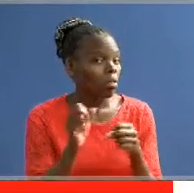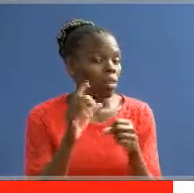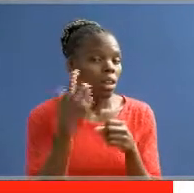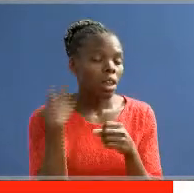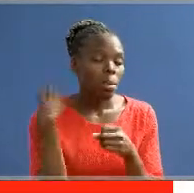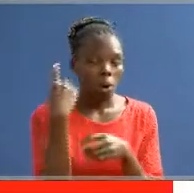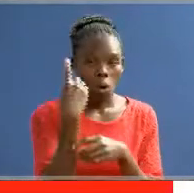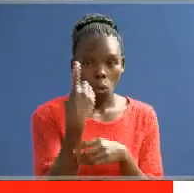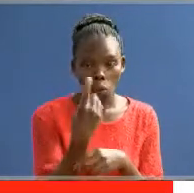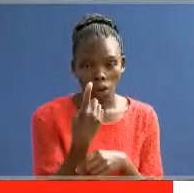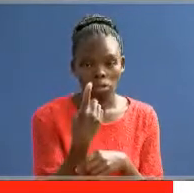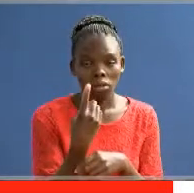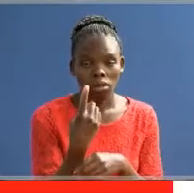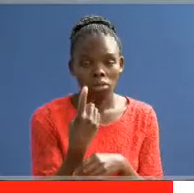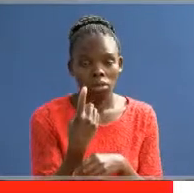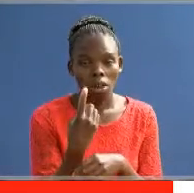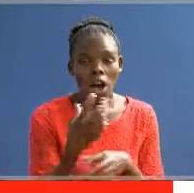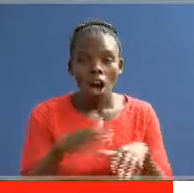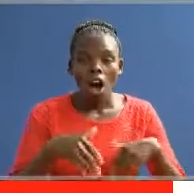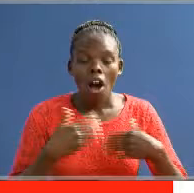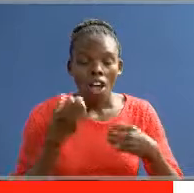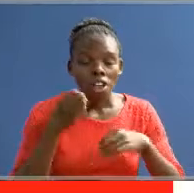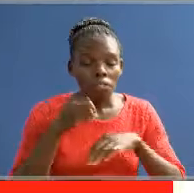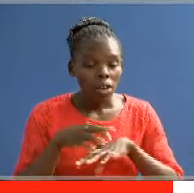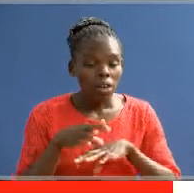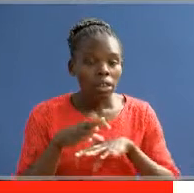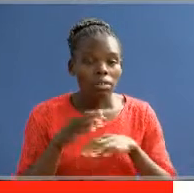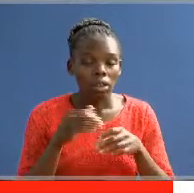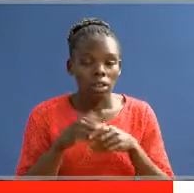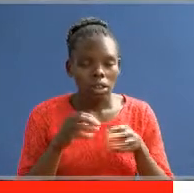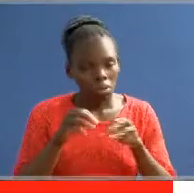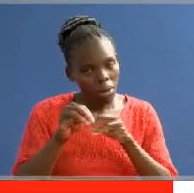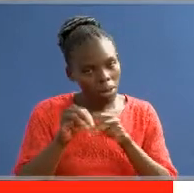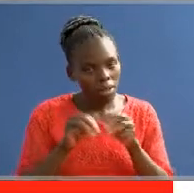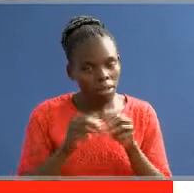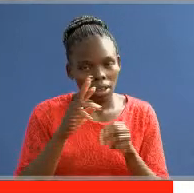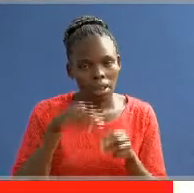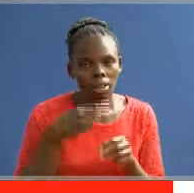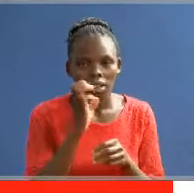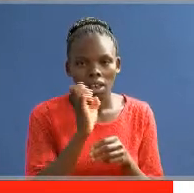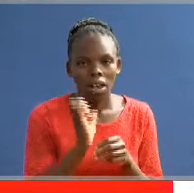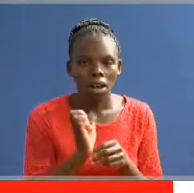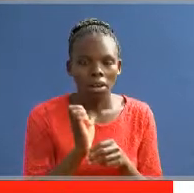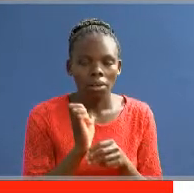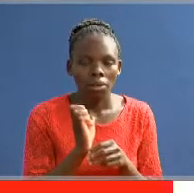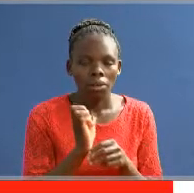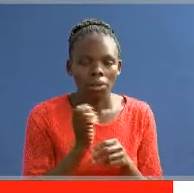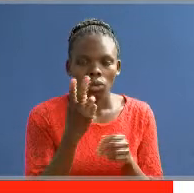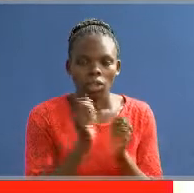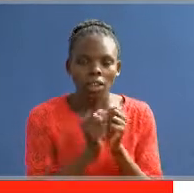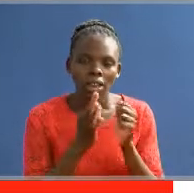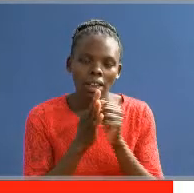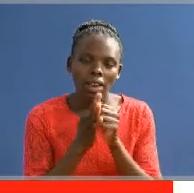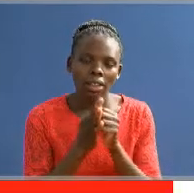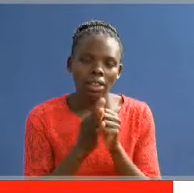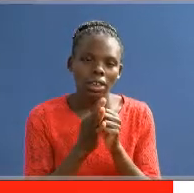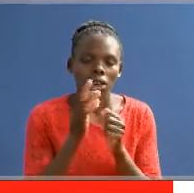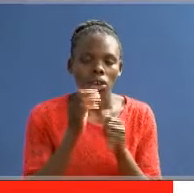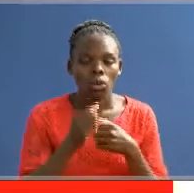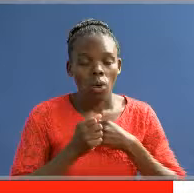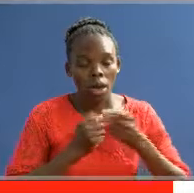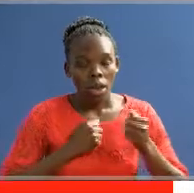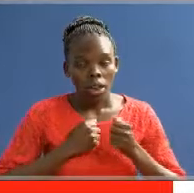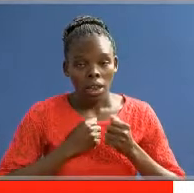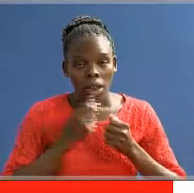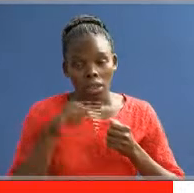one. Efficacy, how effective is this vaccine in terms of controlling the cancer? In 2013, Rwanda rolled out the